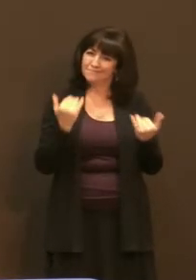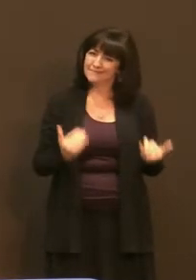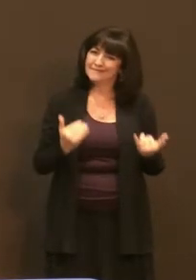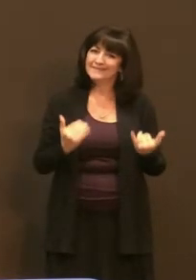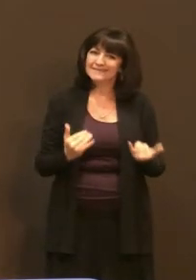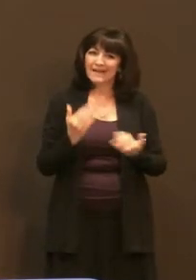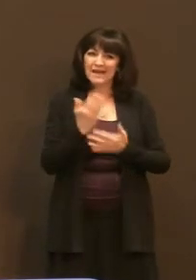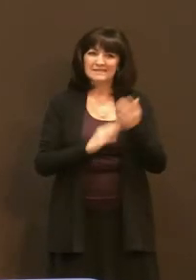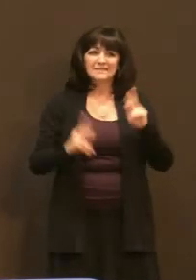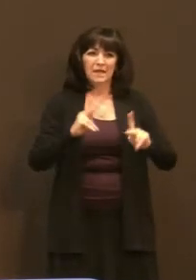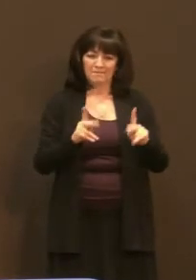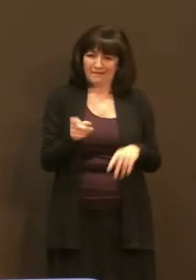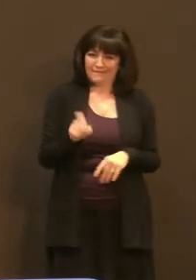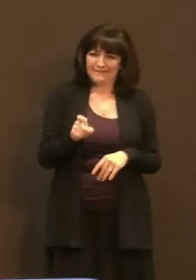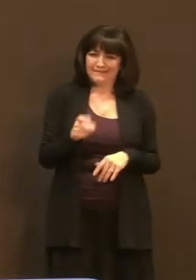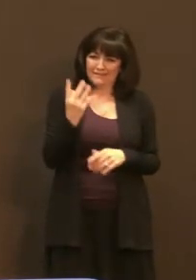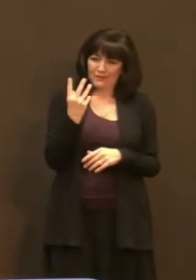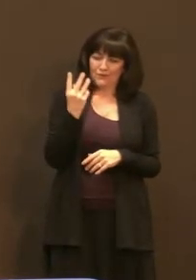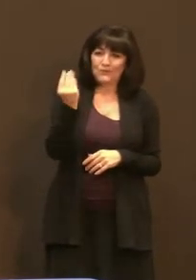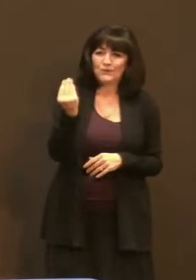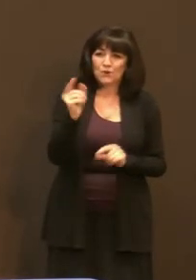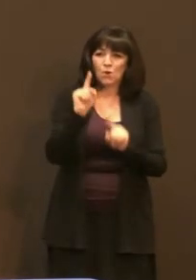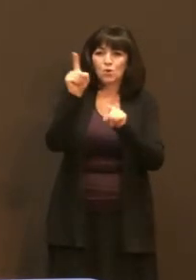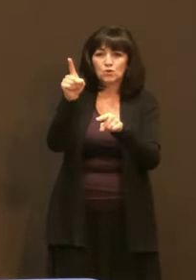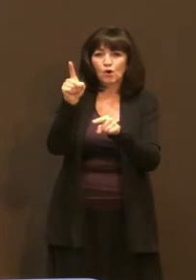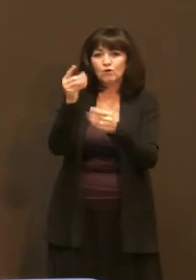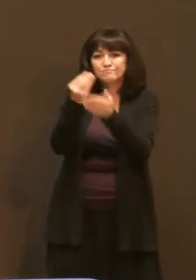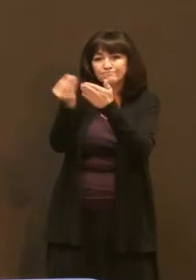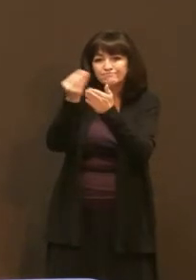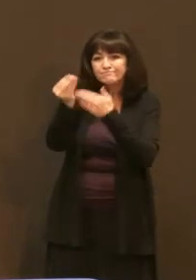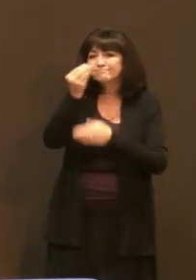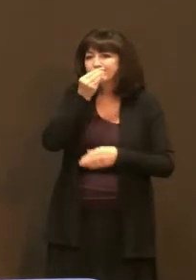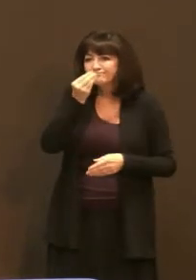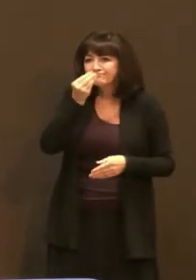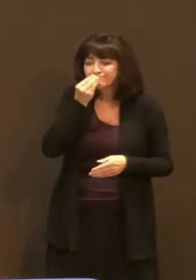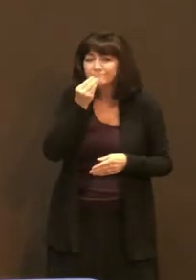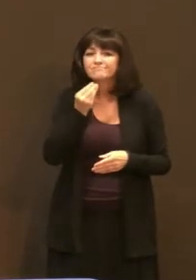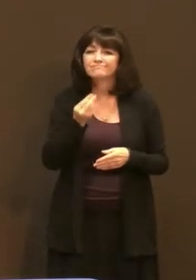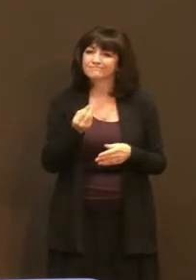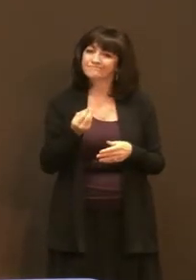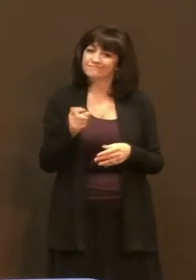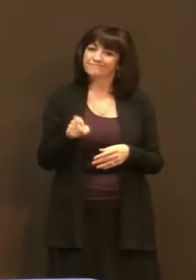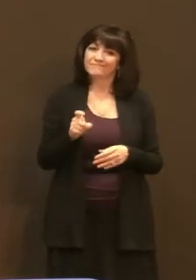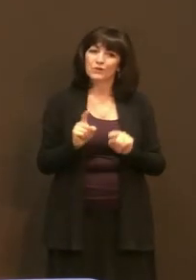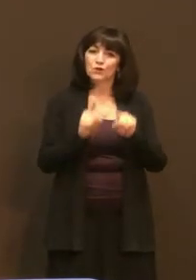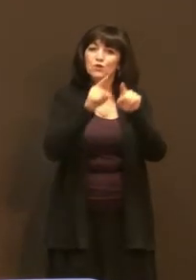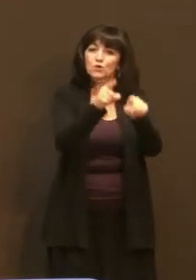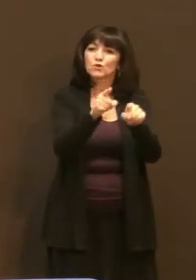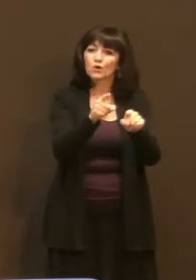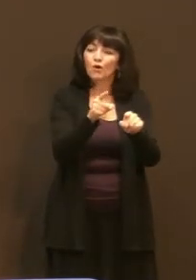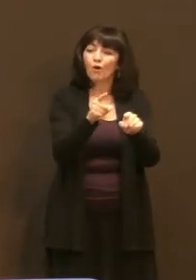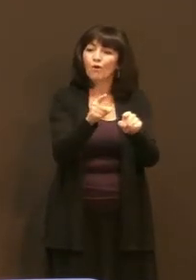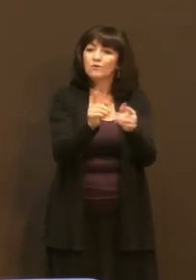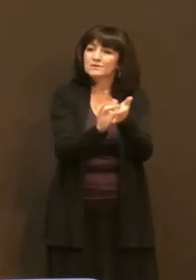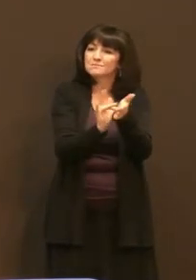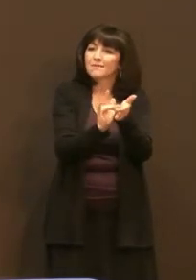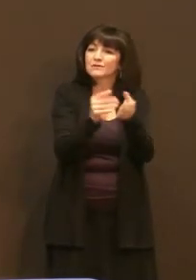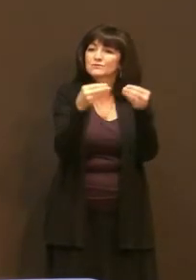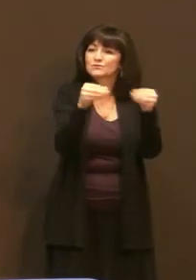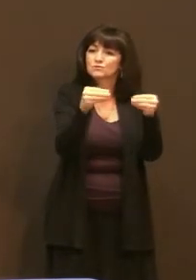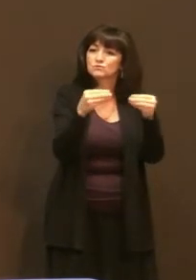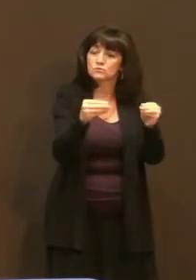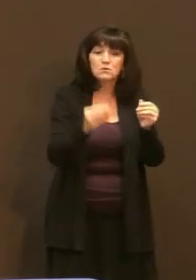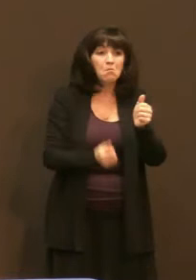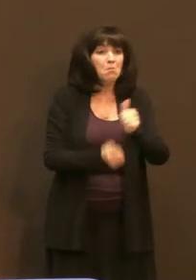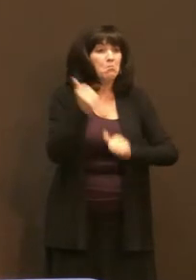especially going to the supermarket and going to pharmacies. And for most people, fortunately now,